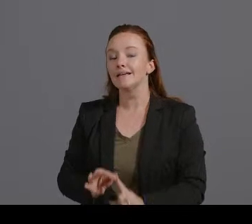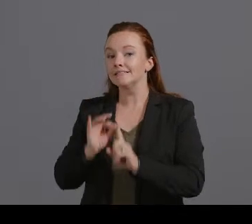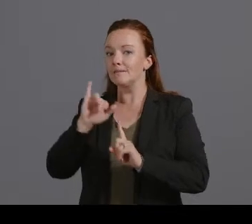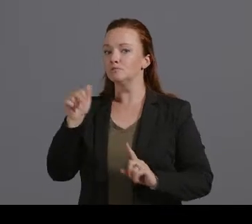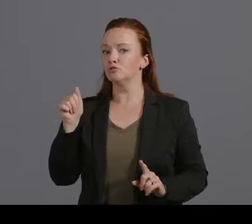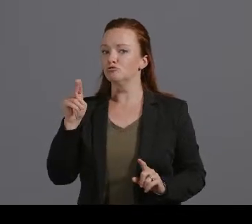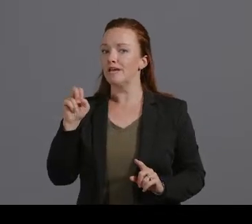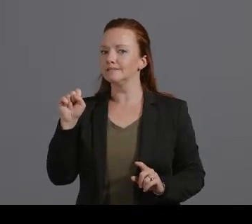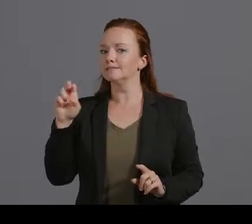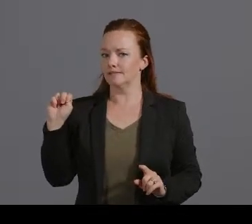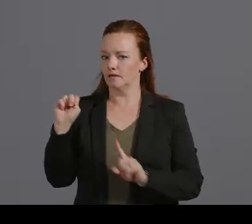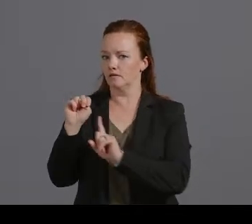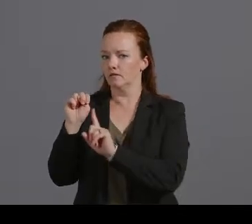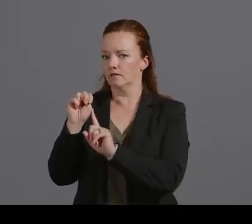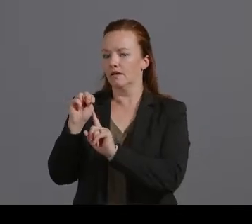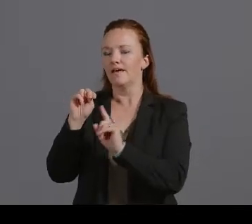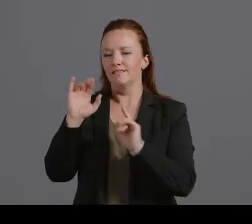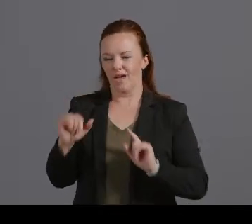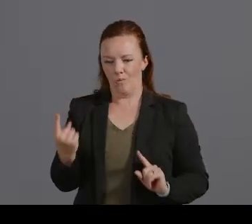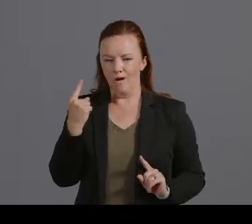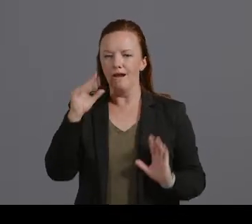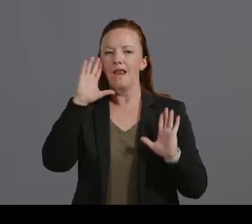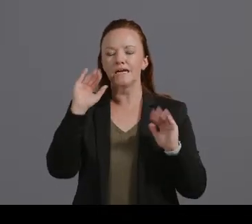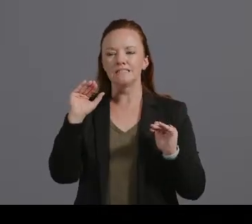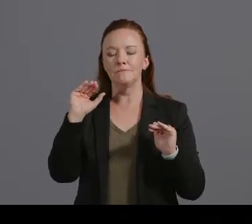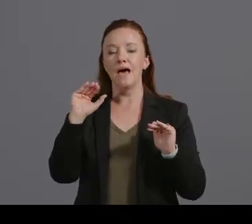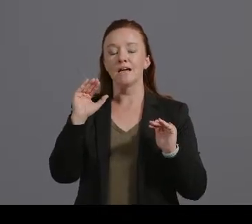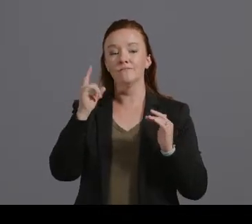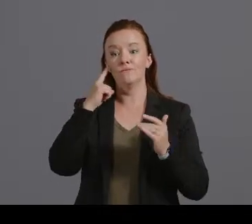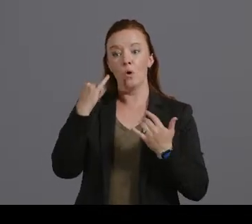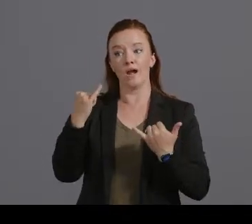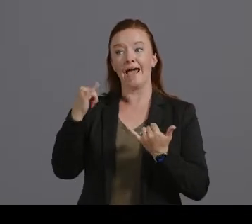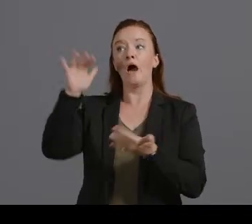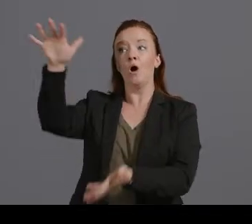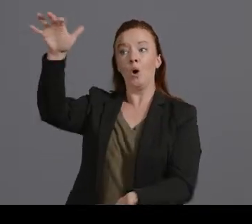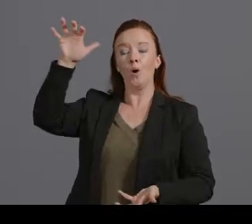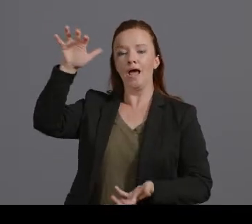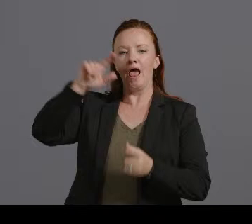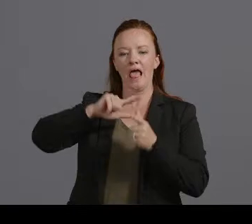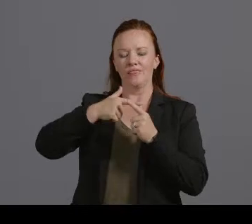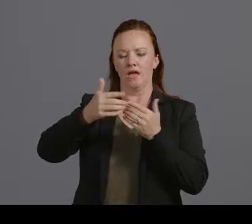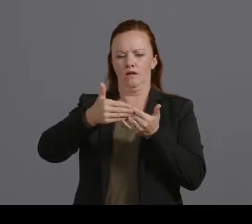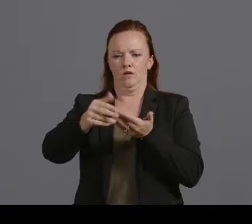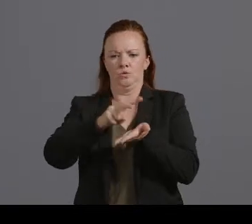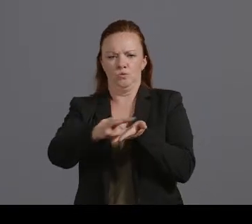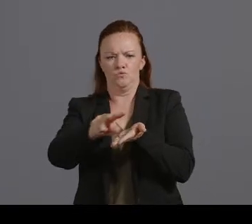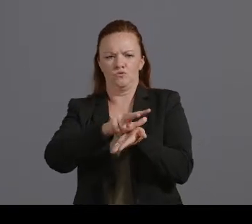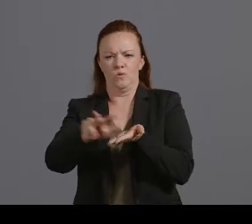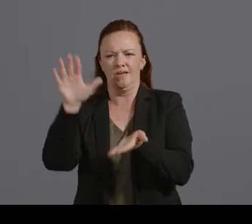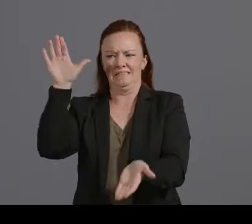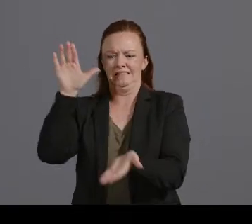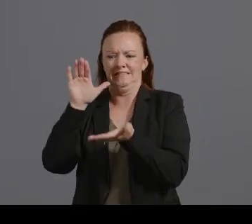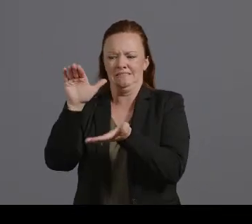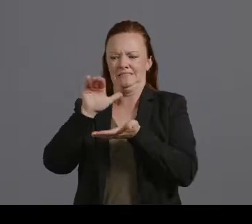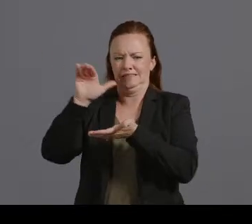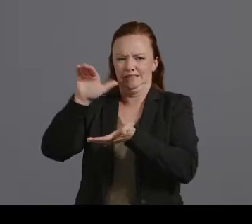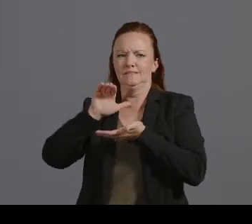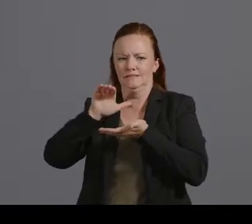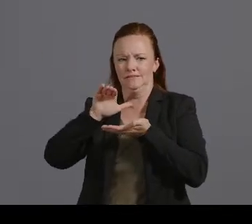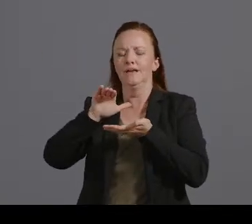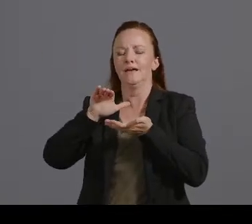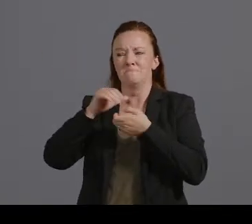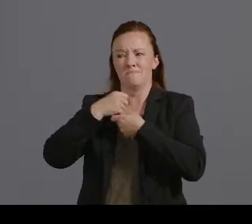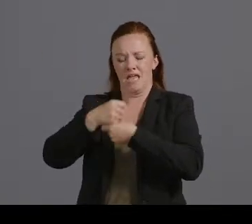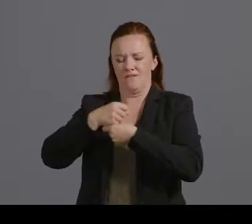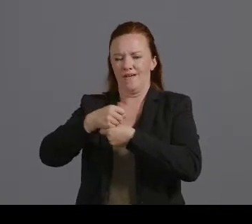do anticipate there to be lower doses for about 2 or 3 weeks as the manufacturing catches up after that